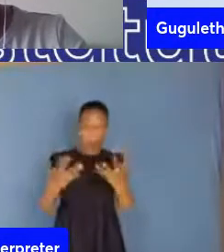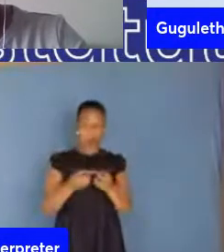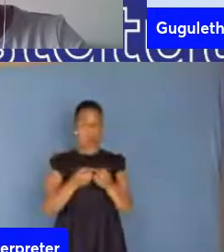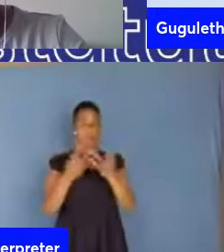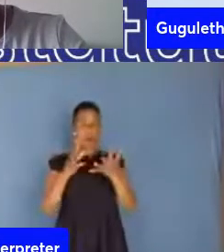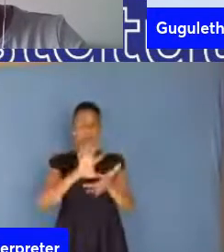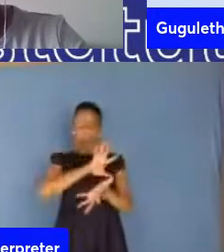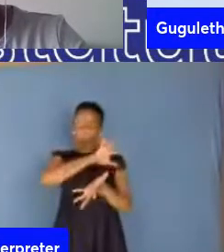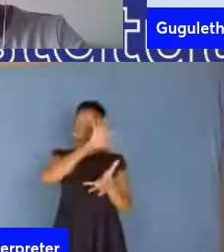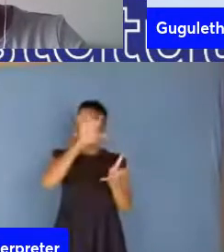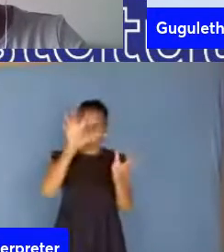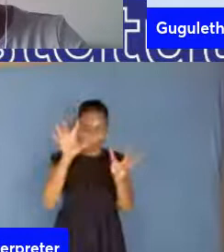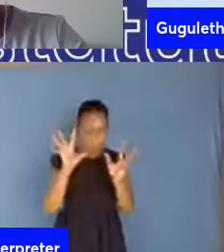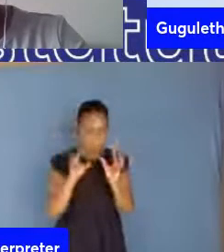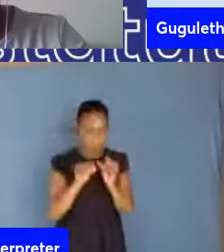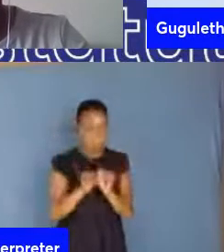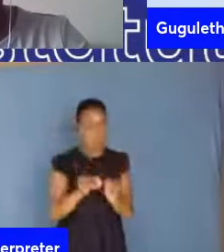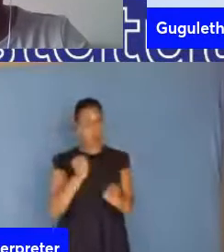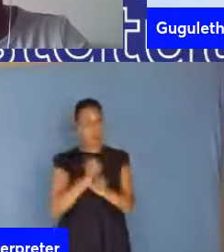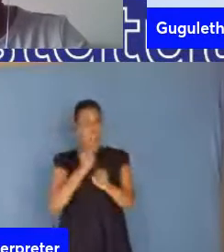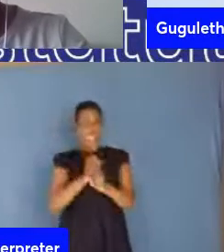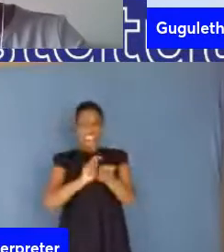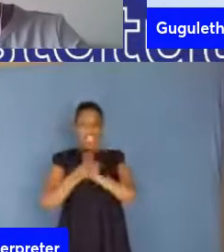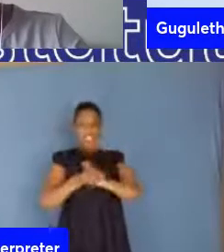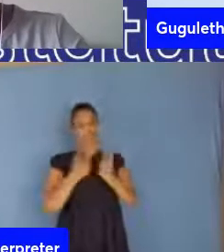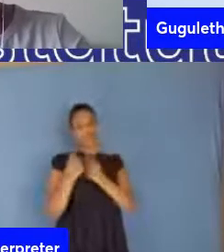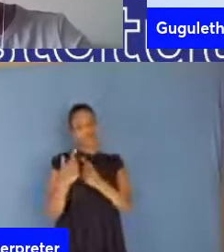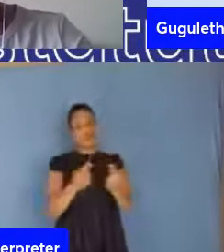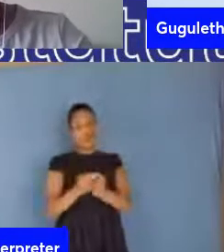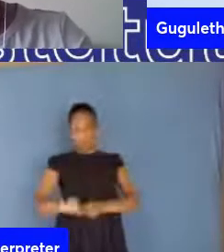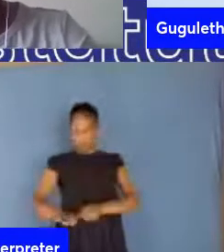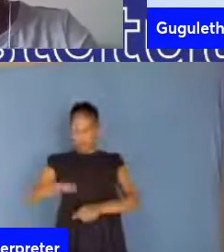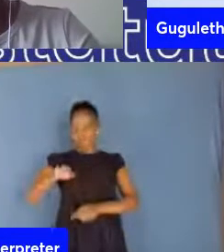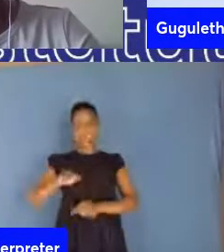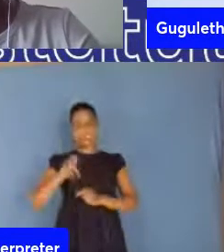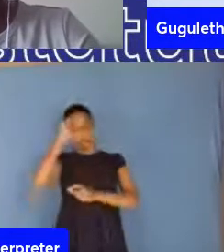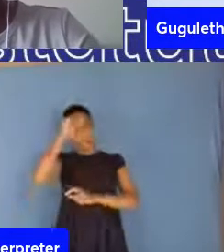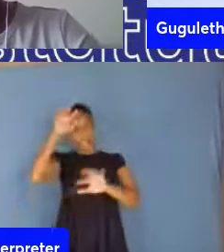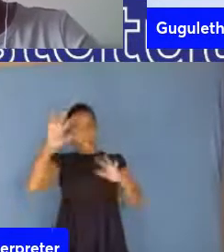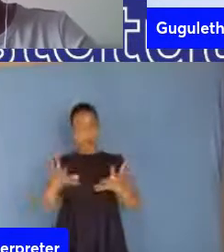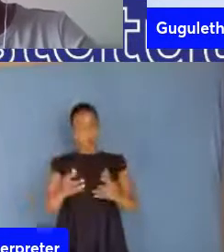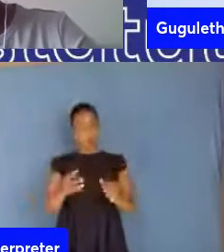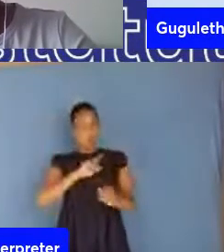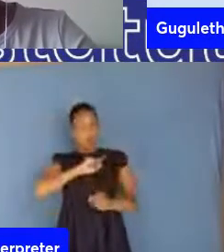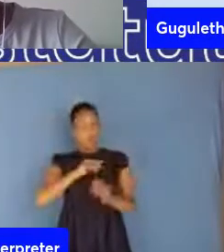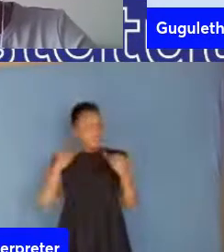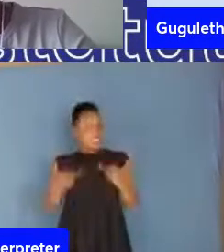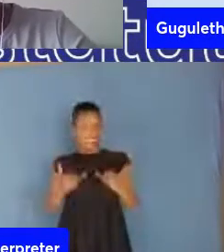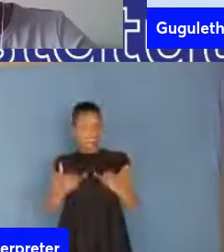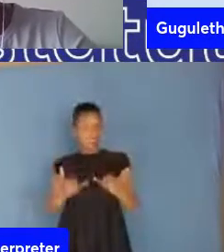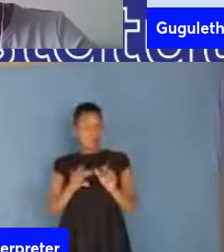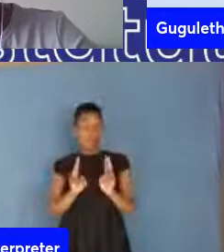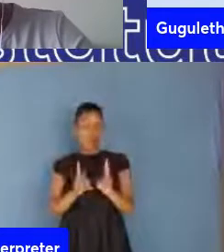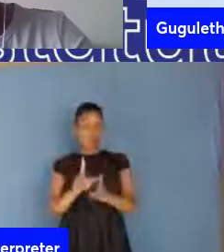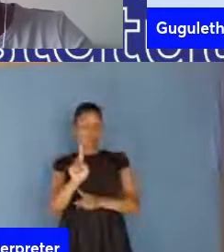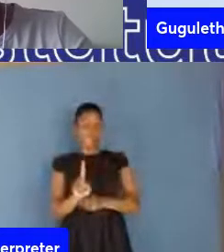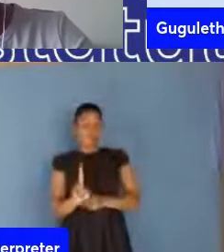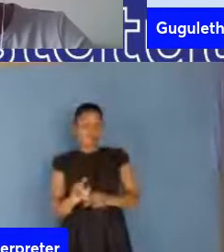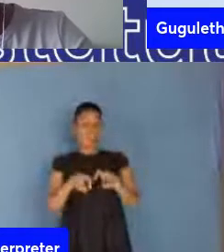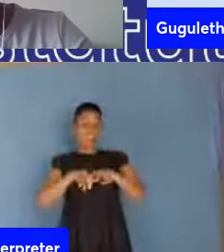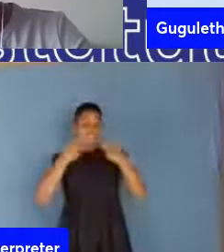mean? Yeah, that is a known fact. there are a lot of victims who are sitting at